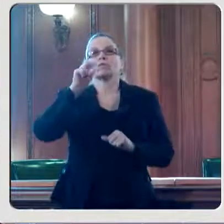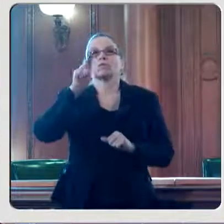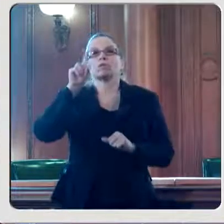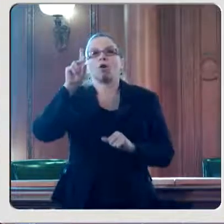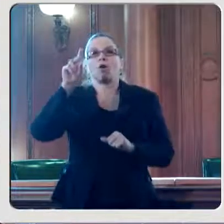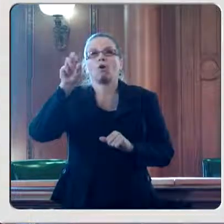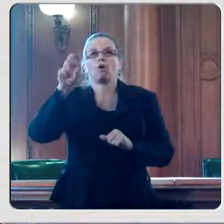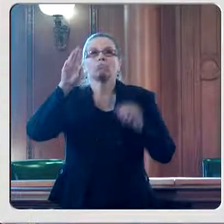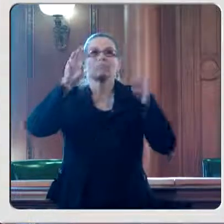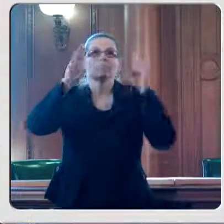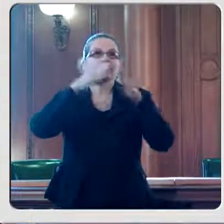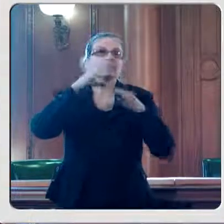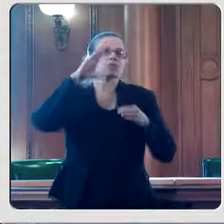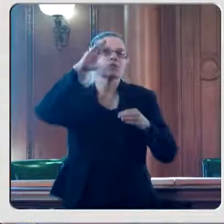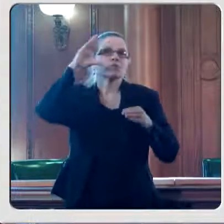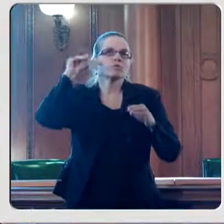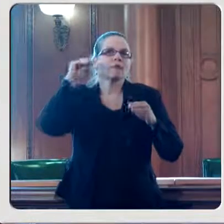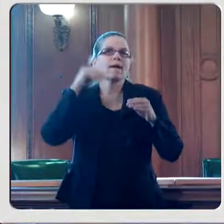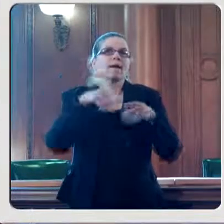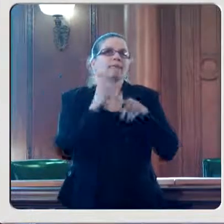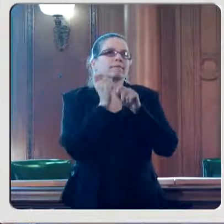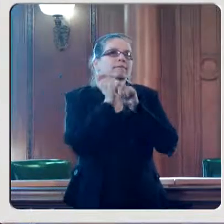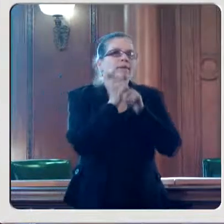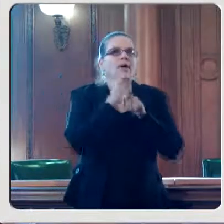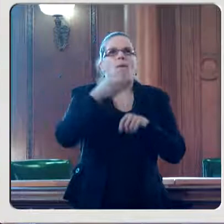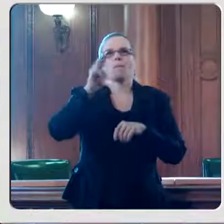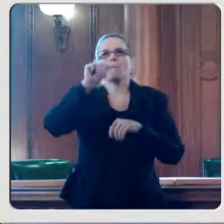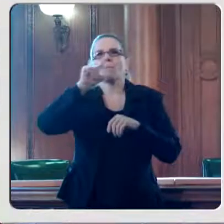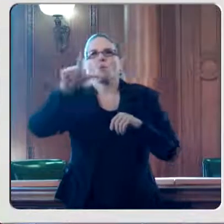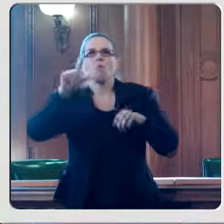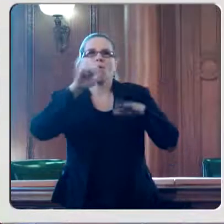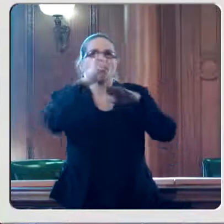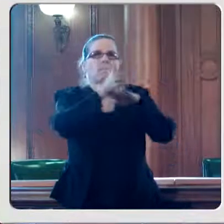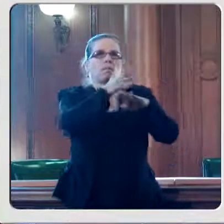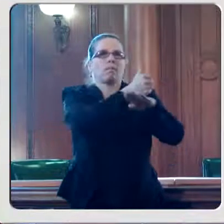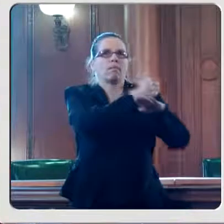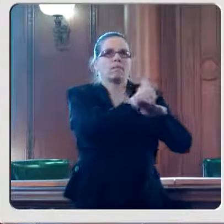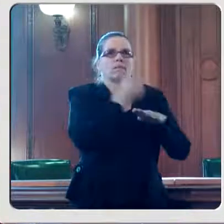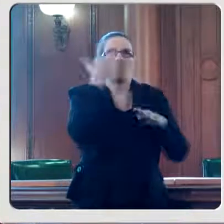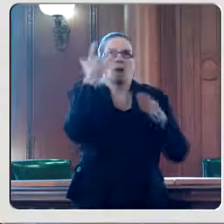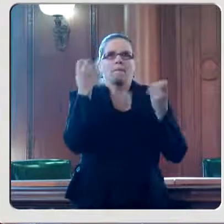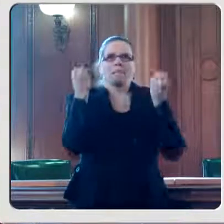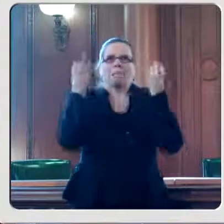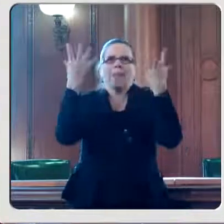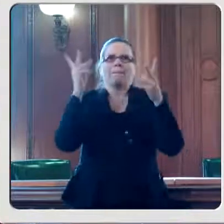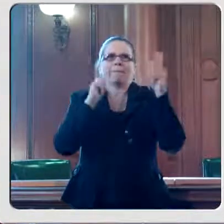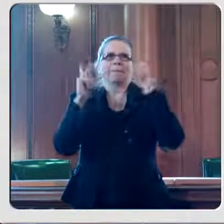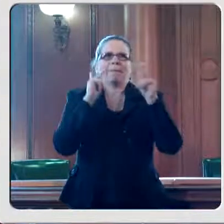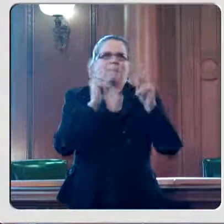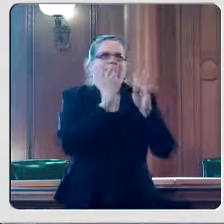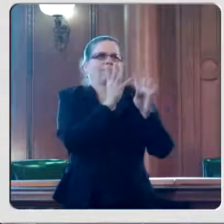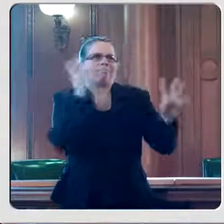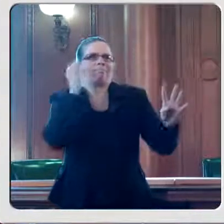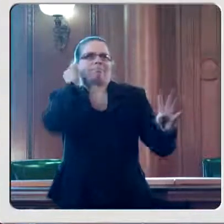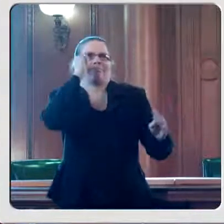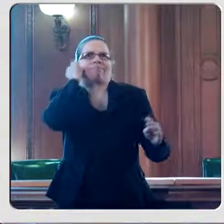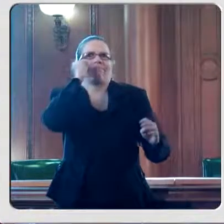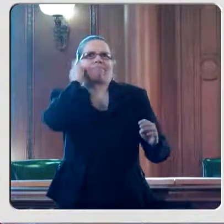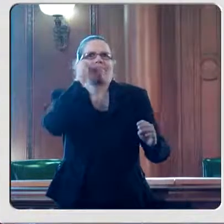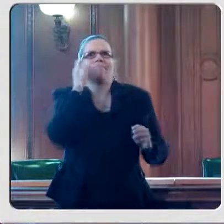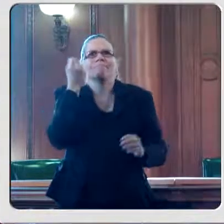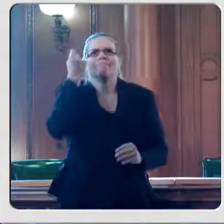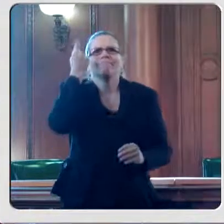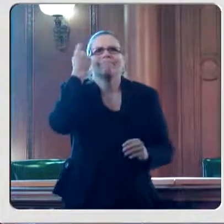now. Get as much into people's arms as they can. I also think with President Biden and Vice